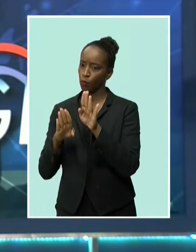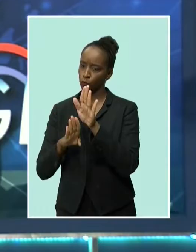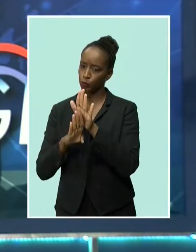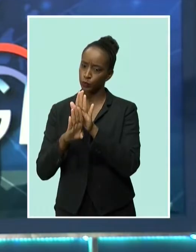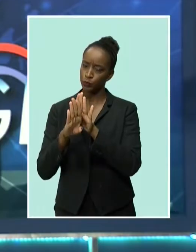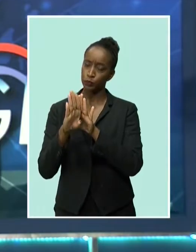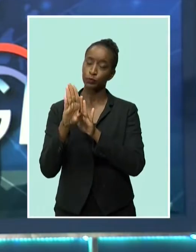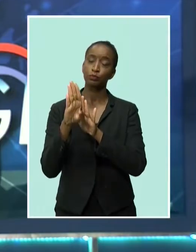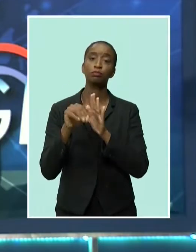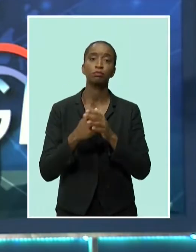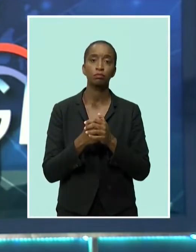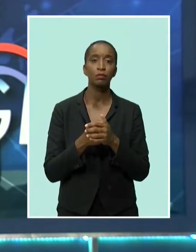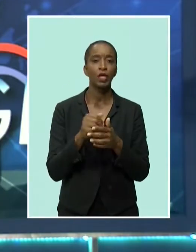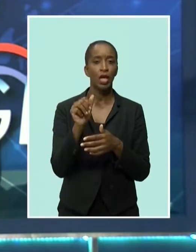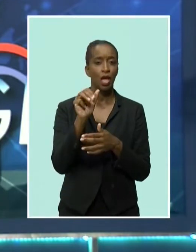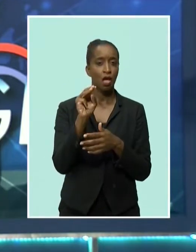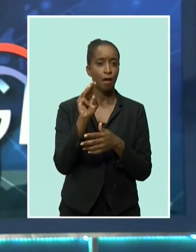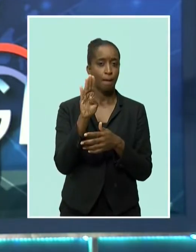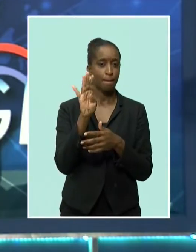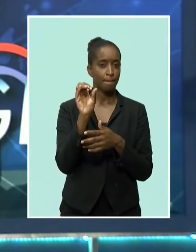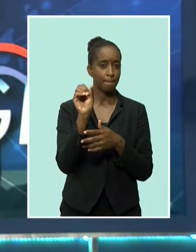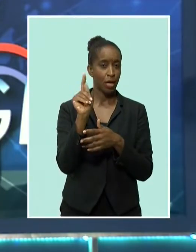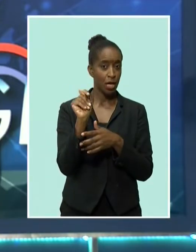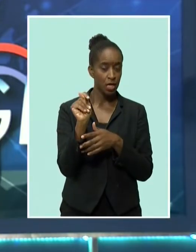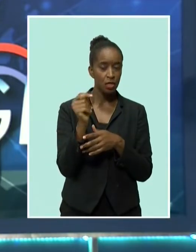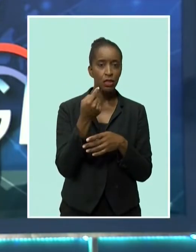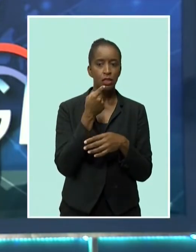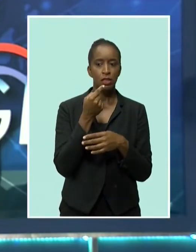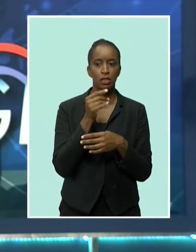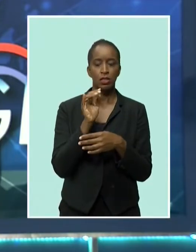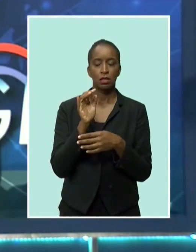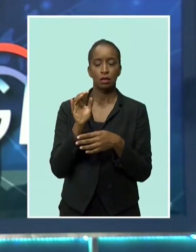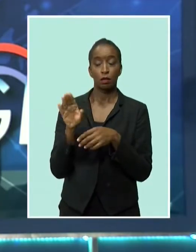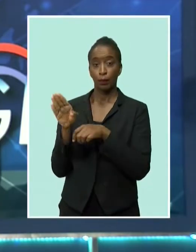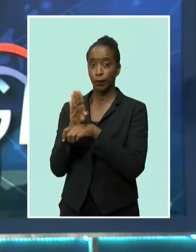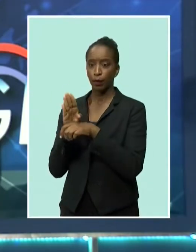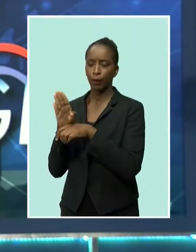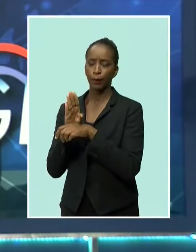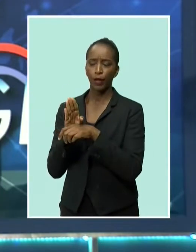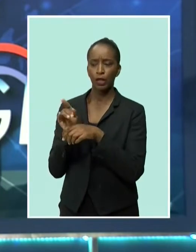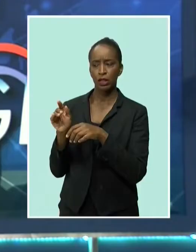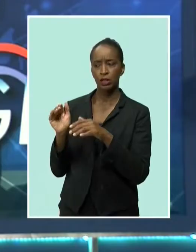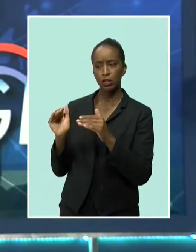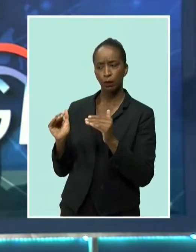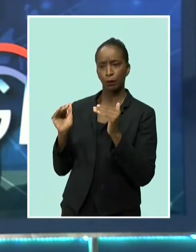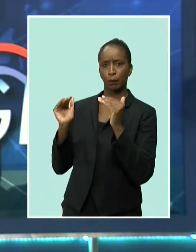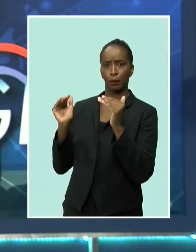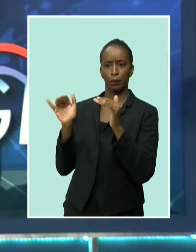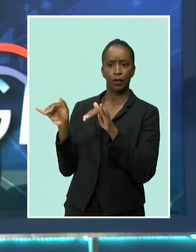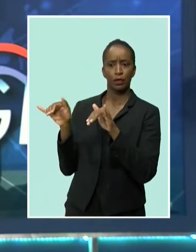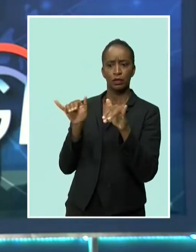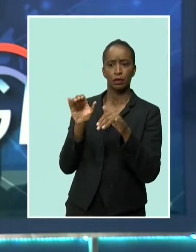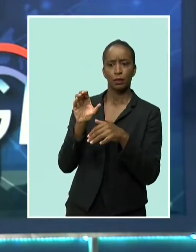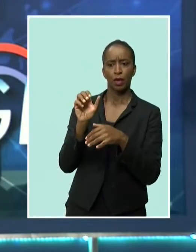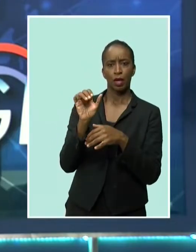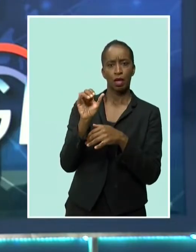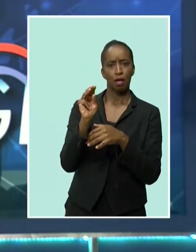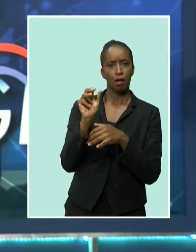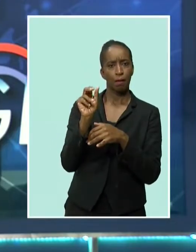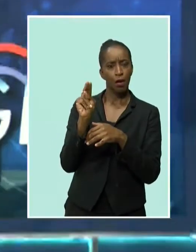a ranking which shows it is apace with jurisdictions like Cayman Islands and Bermuda, which are leaders in captive